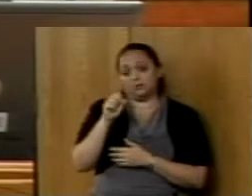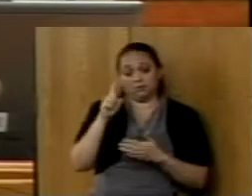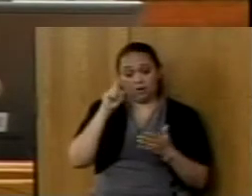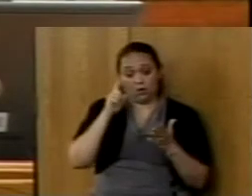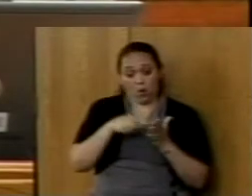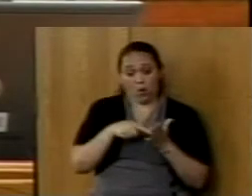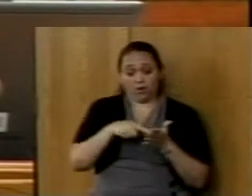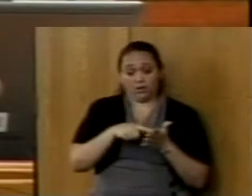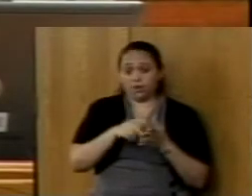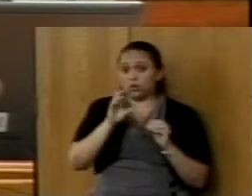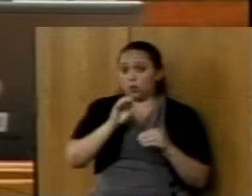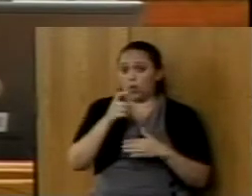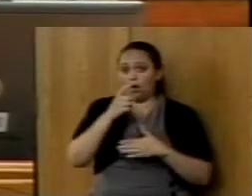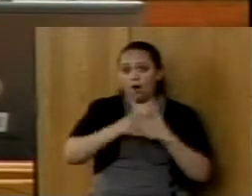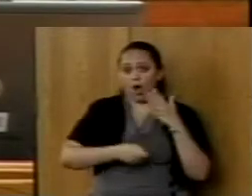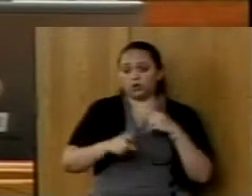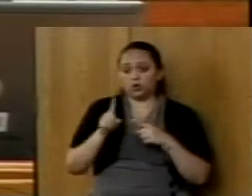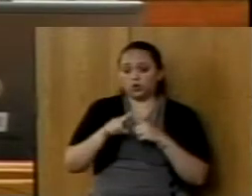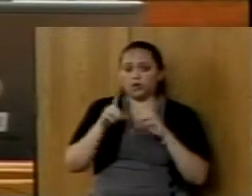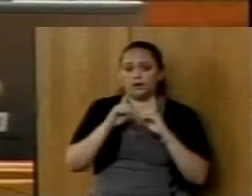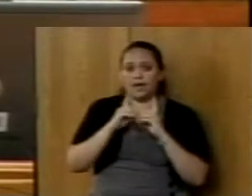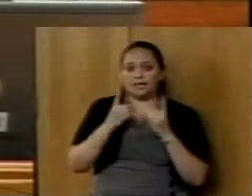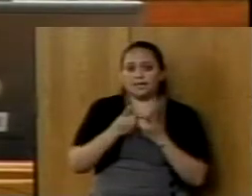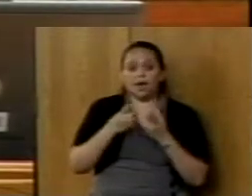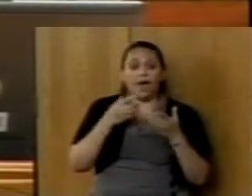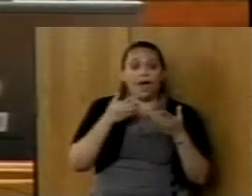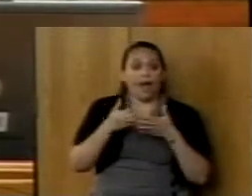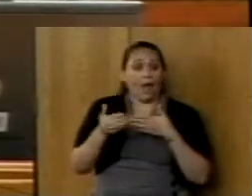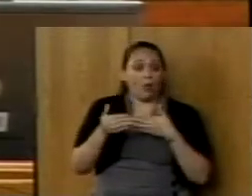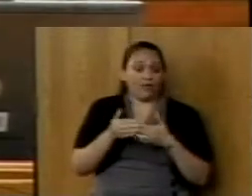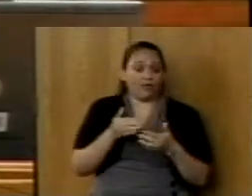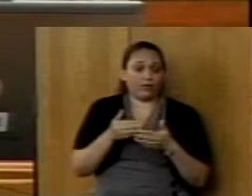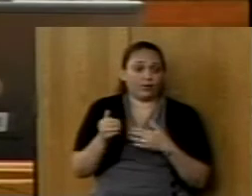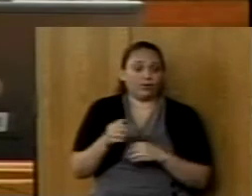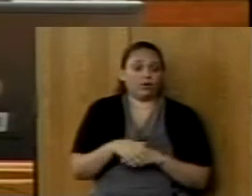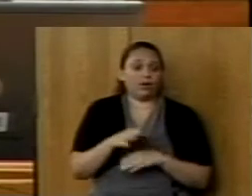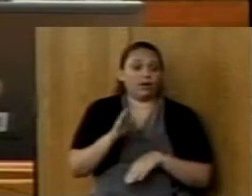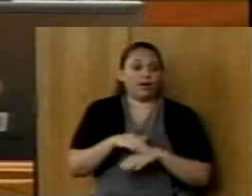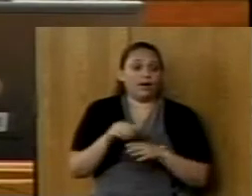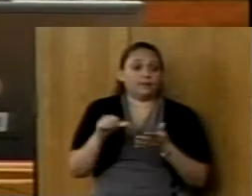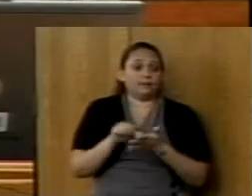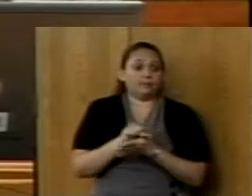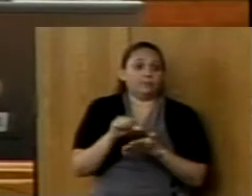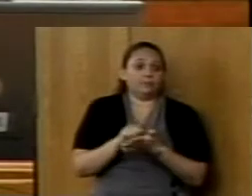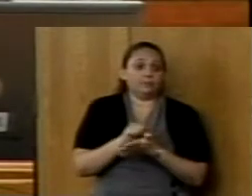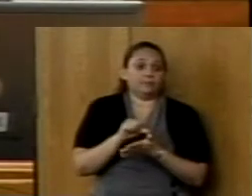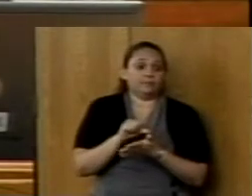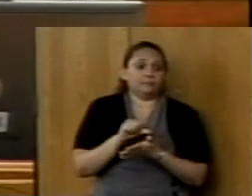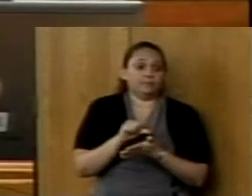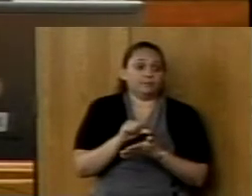no cost to the district. However, on page I